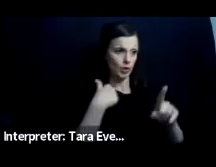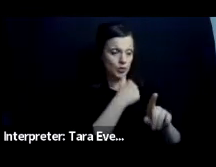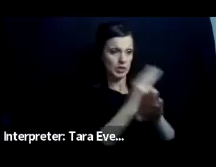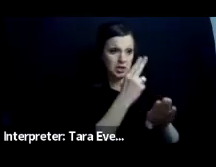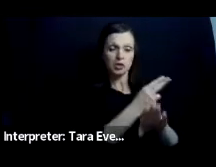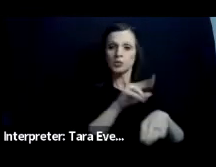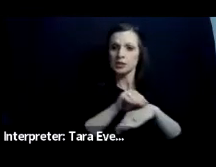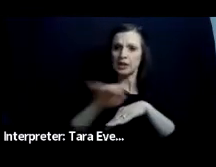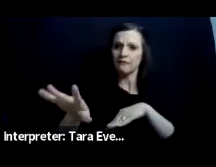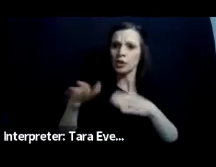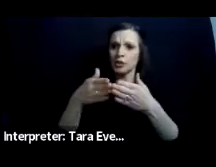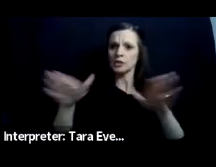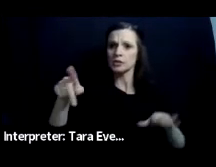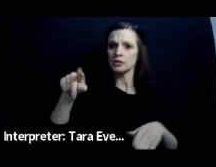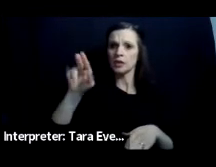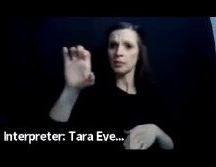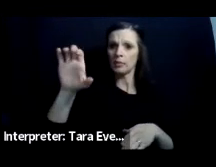people who have substance use disorders.